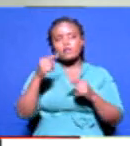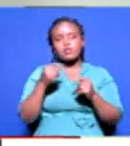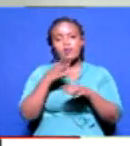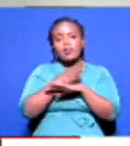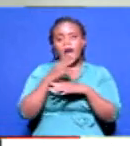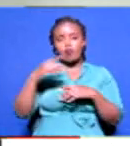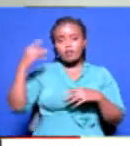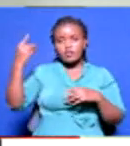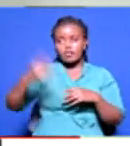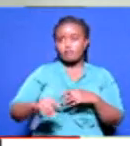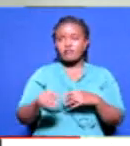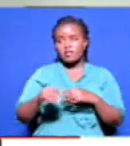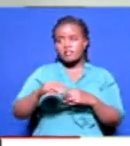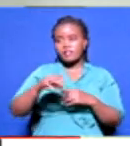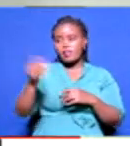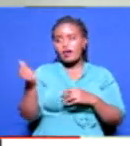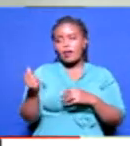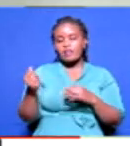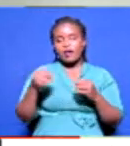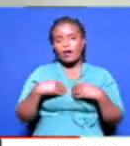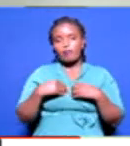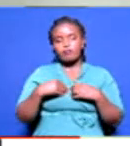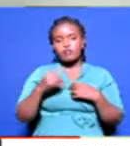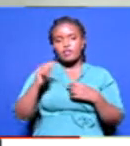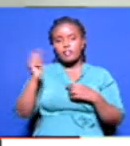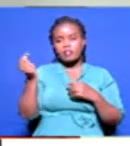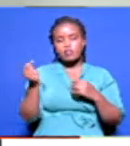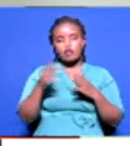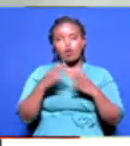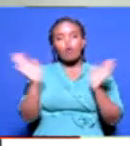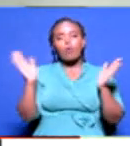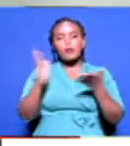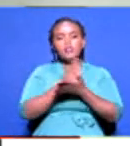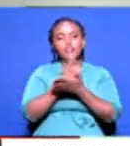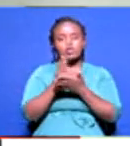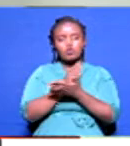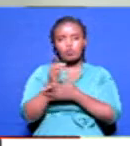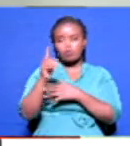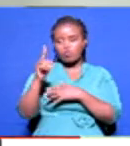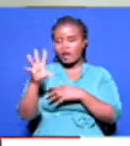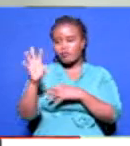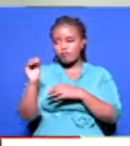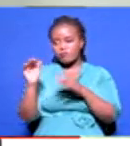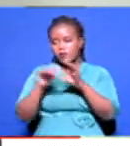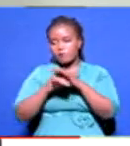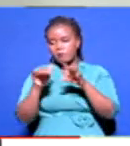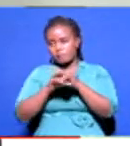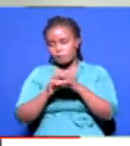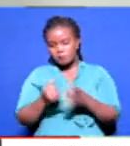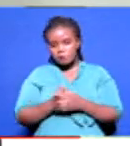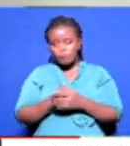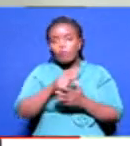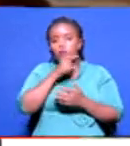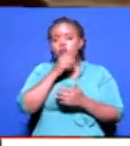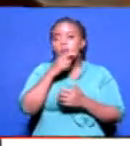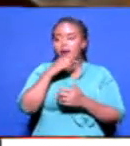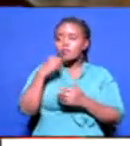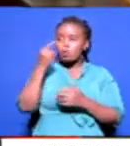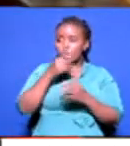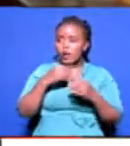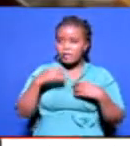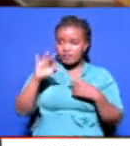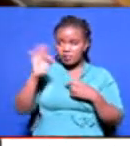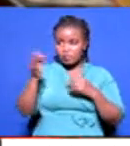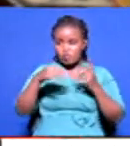compatriot Patrick Awuma of Ecuador, Kenya in the open section of 150 players. Wanyama, who was seeded third, won bronze medal for Uganda